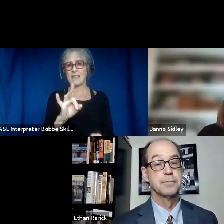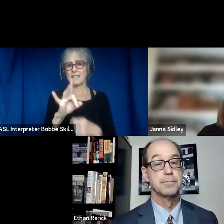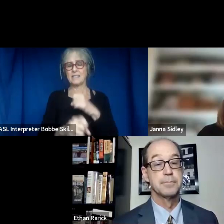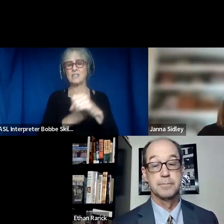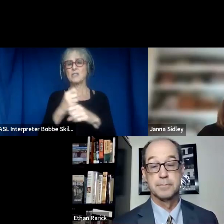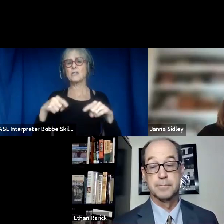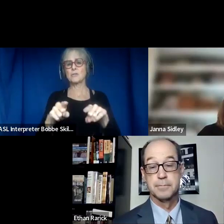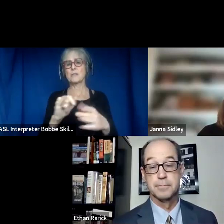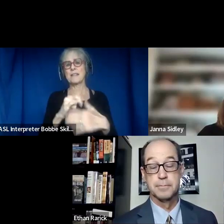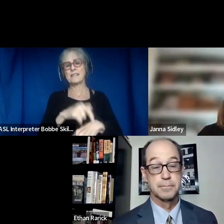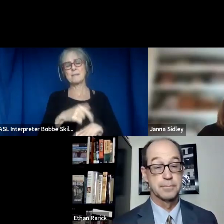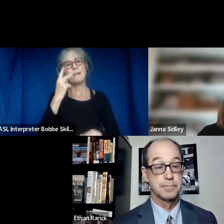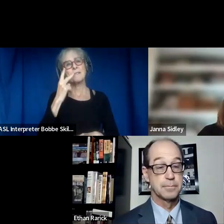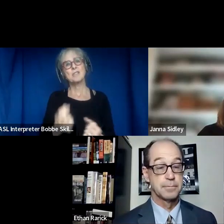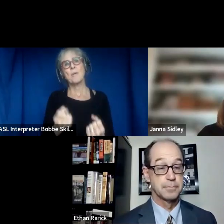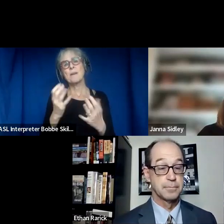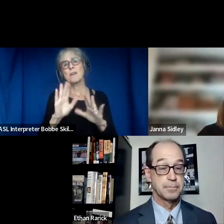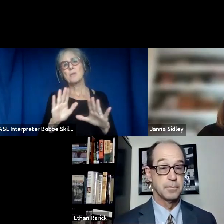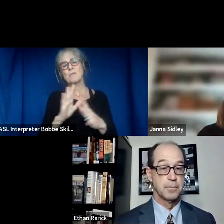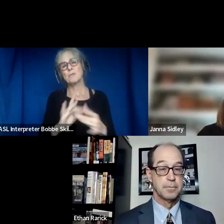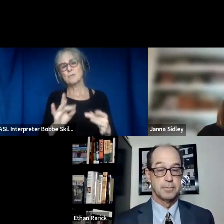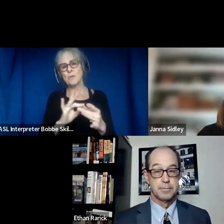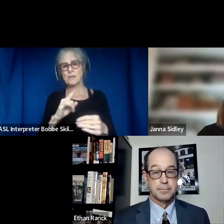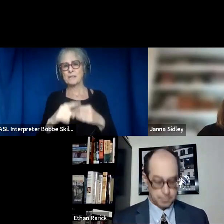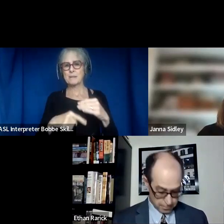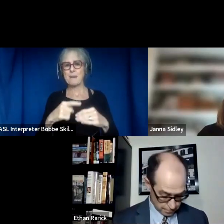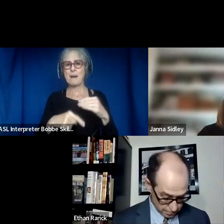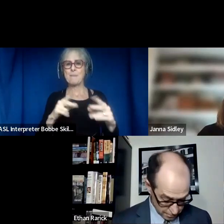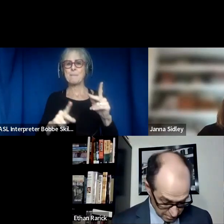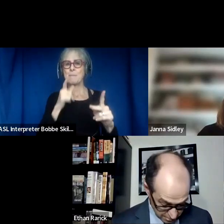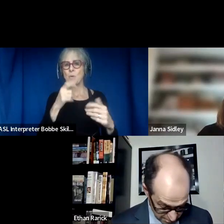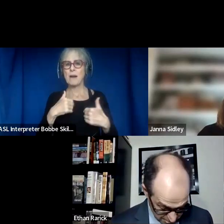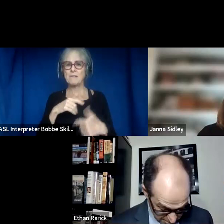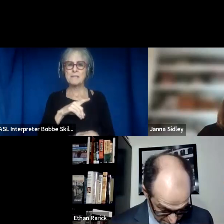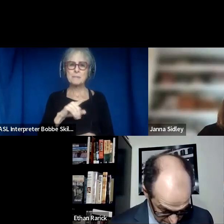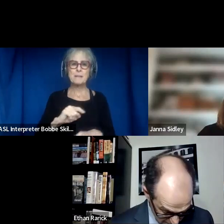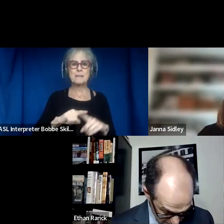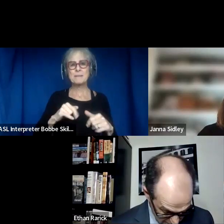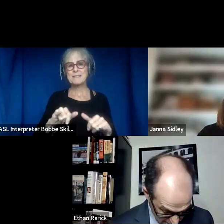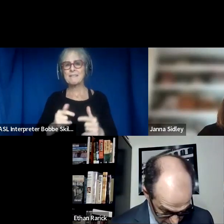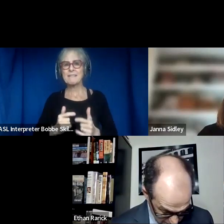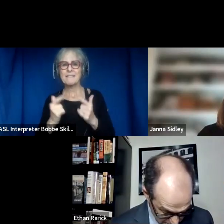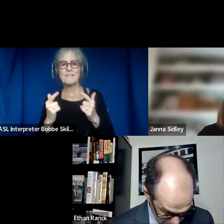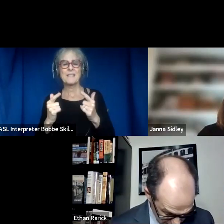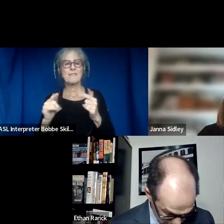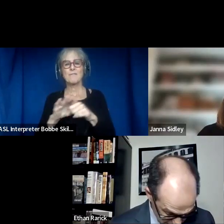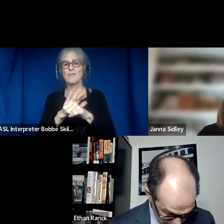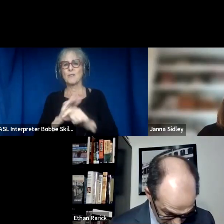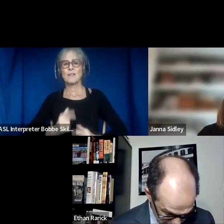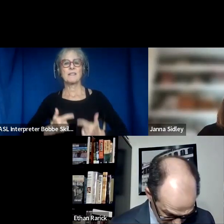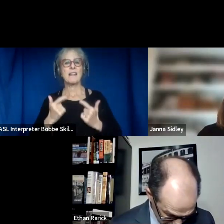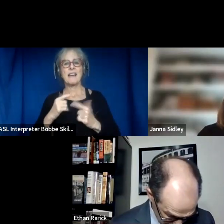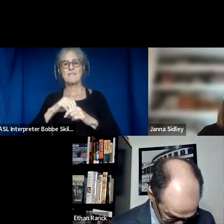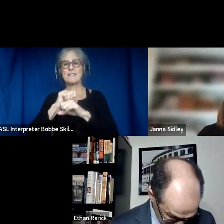I've seen so many wonderful stories of people with disabilities living their lives to their fullest within our system here